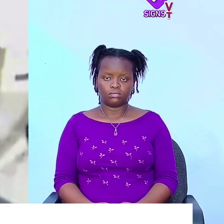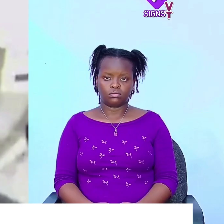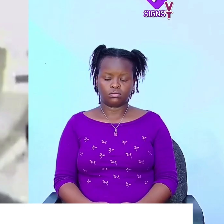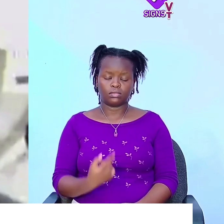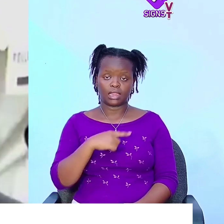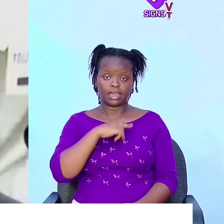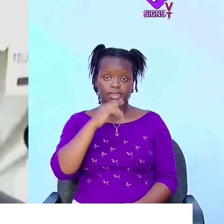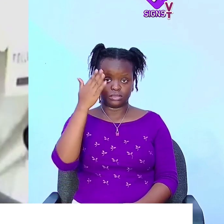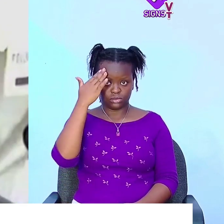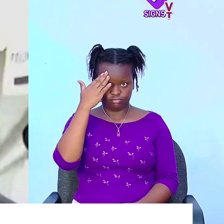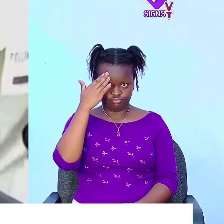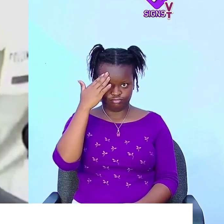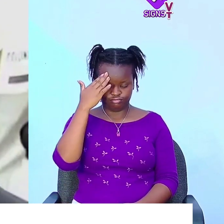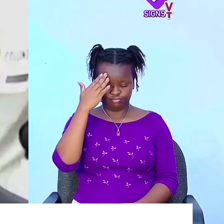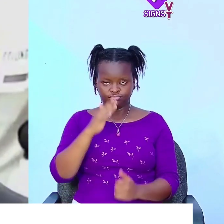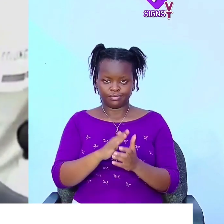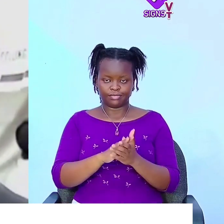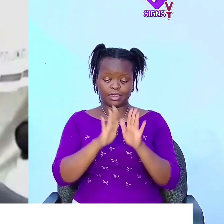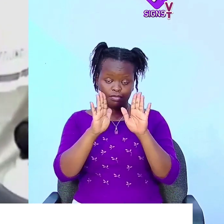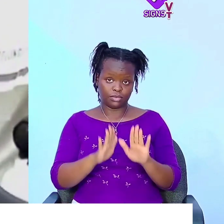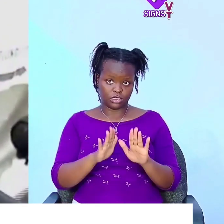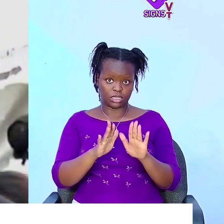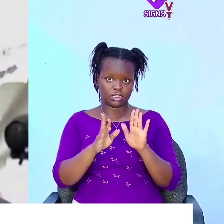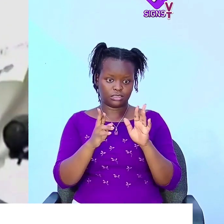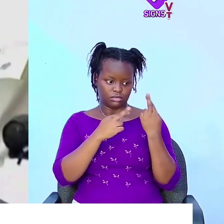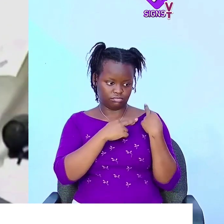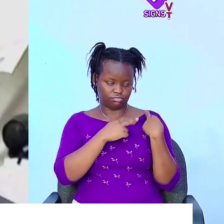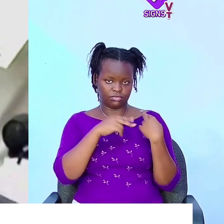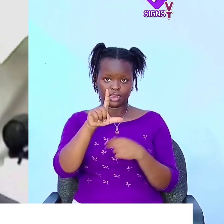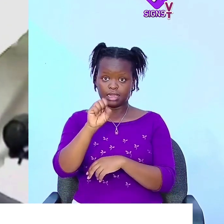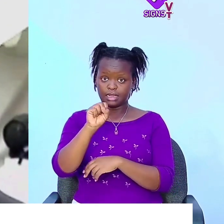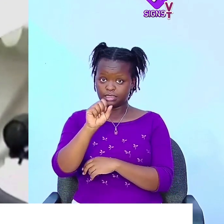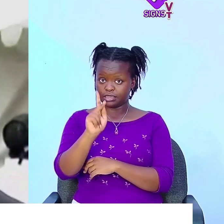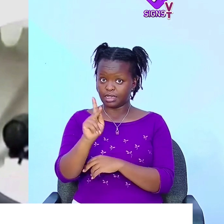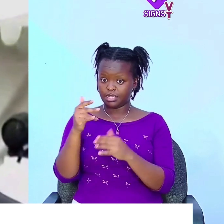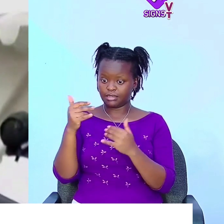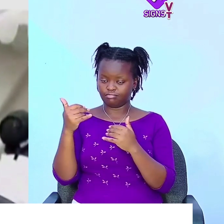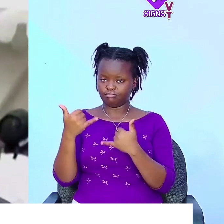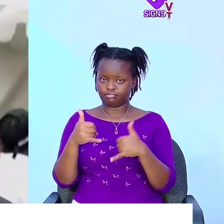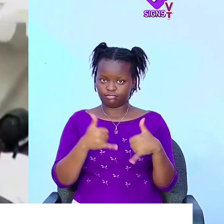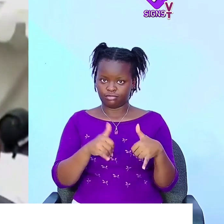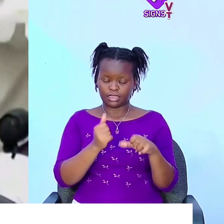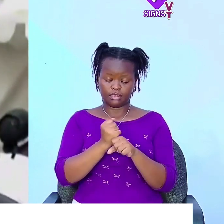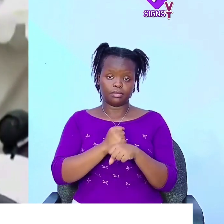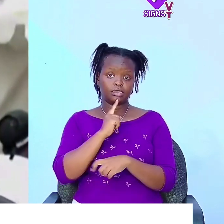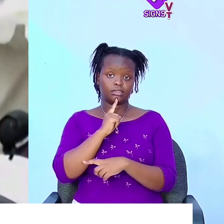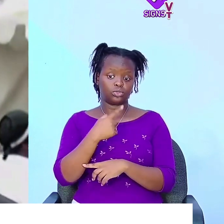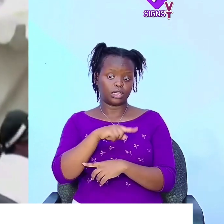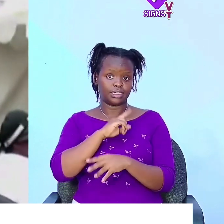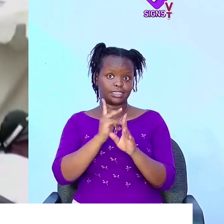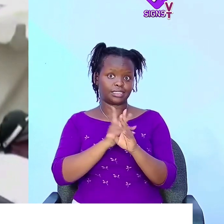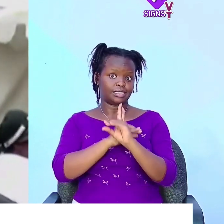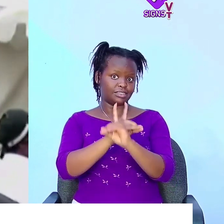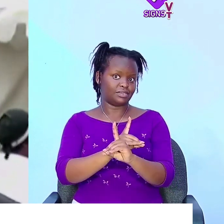We know the crucial role that the Law Society of Kenya plays in ensuring that we defend